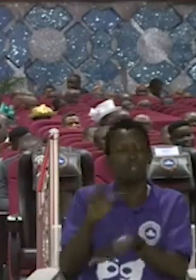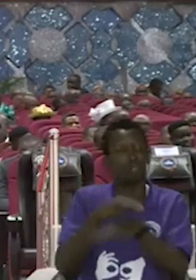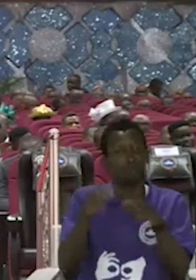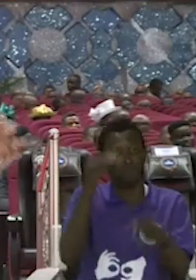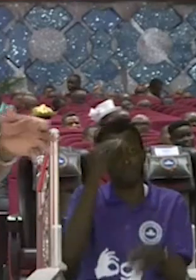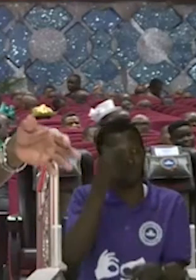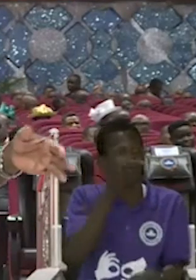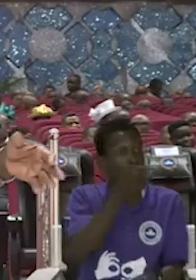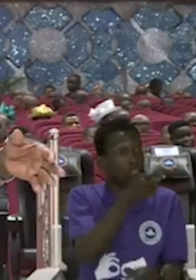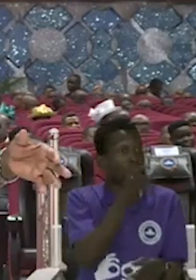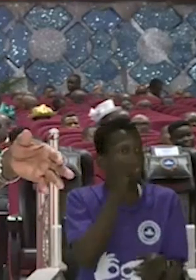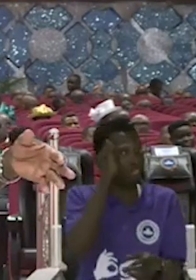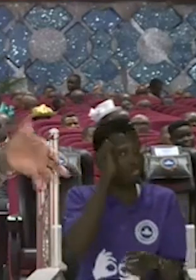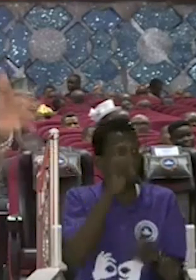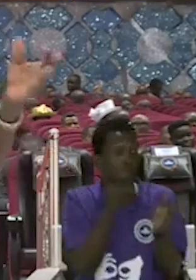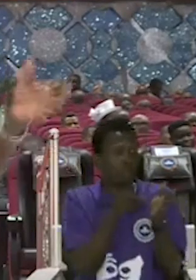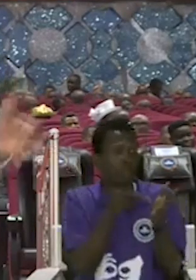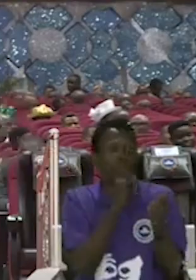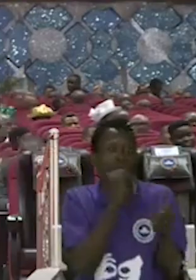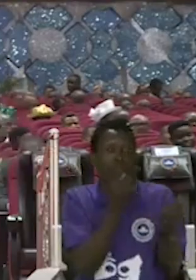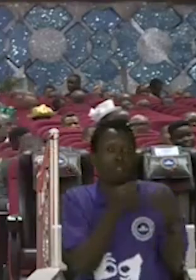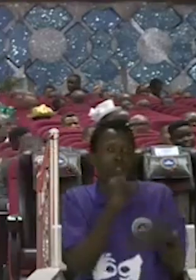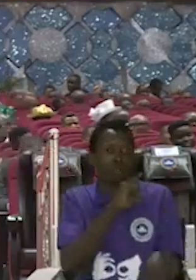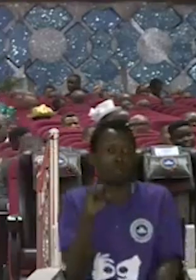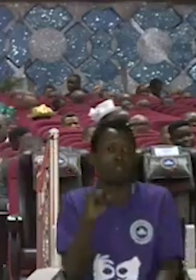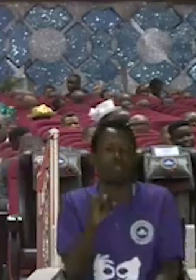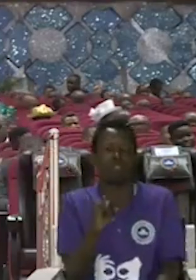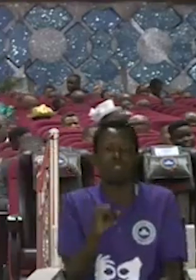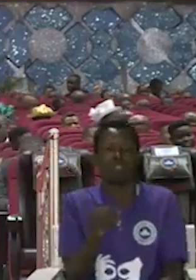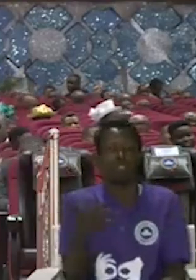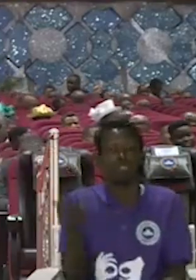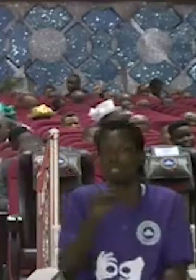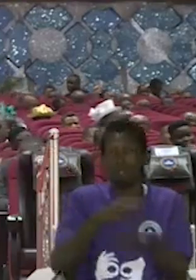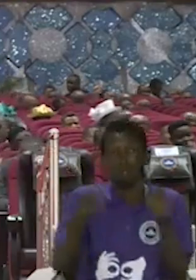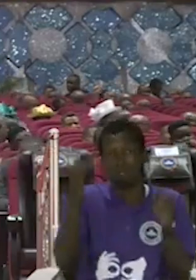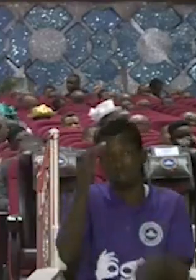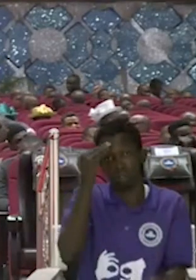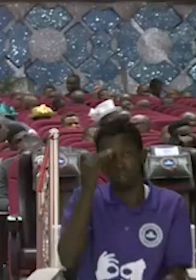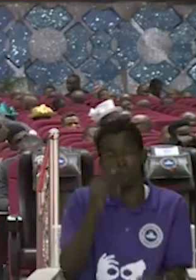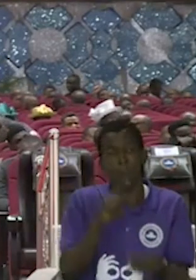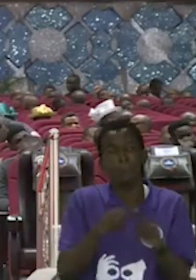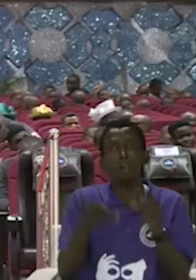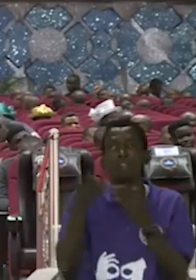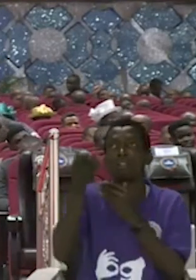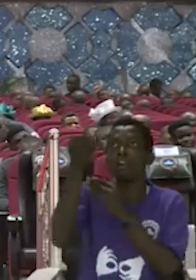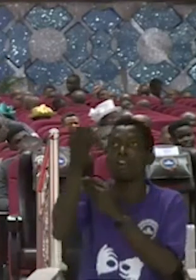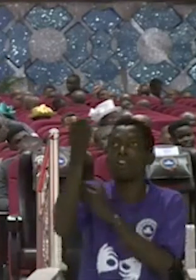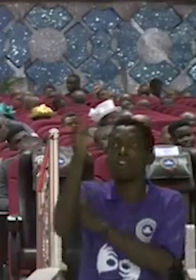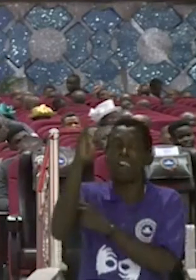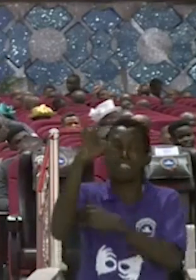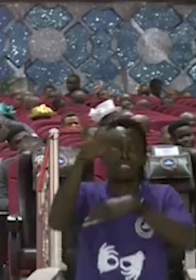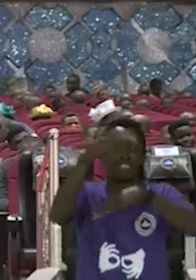They didn't know trouble was coming. But God stopped him on the way.